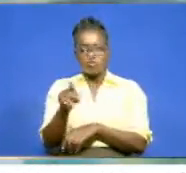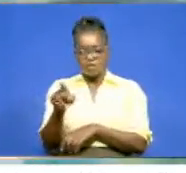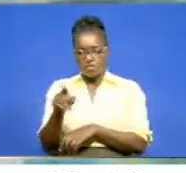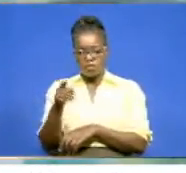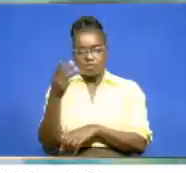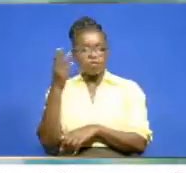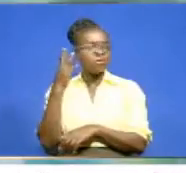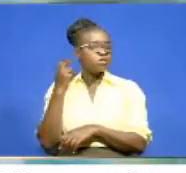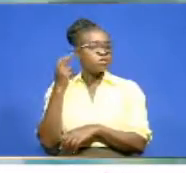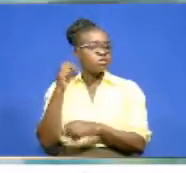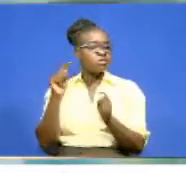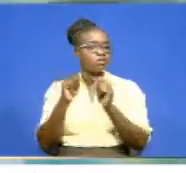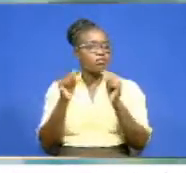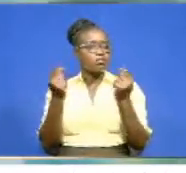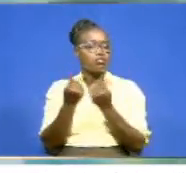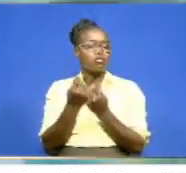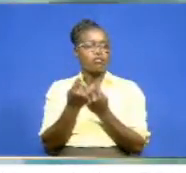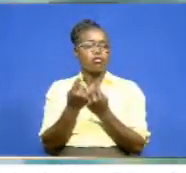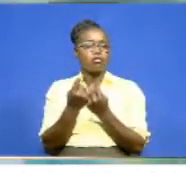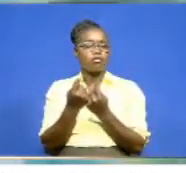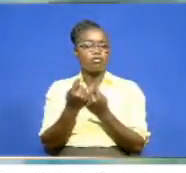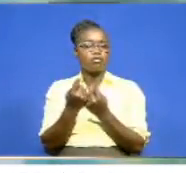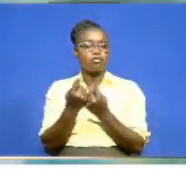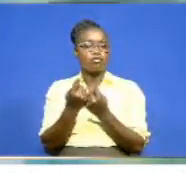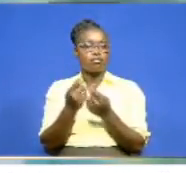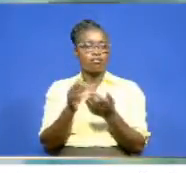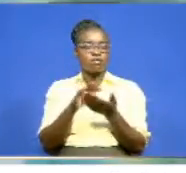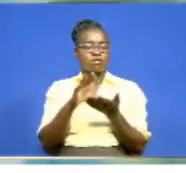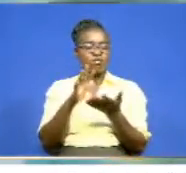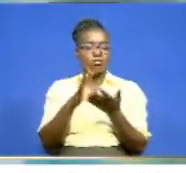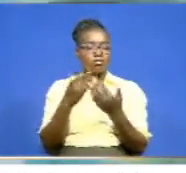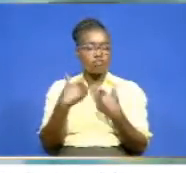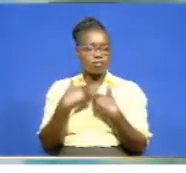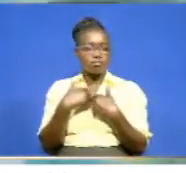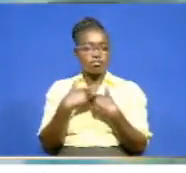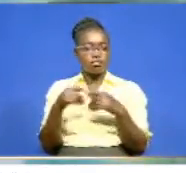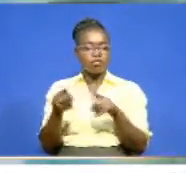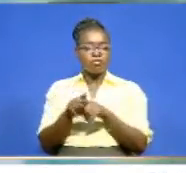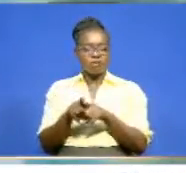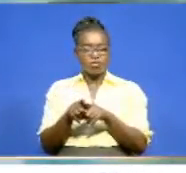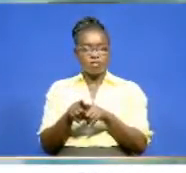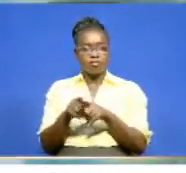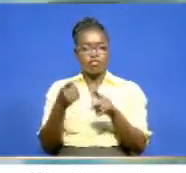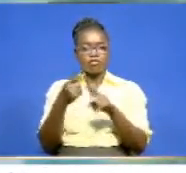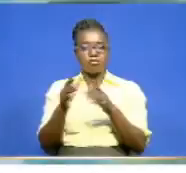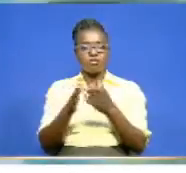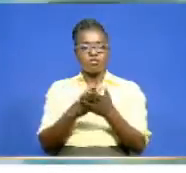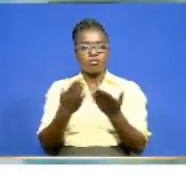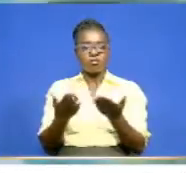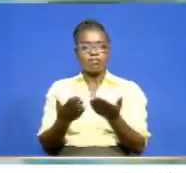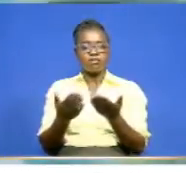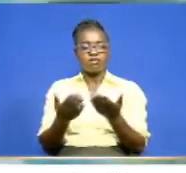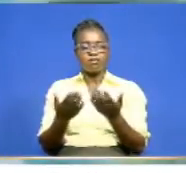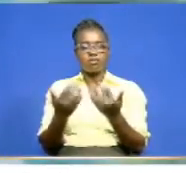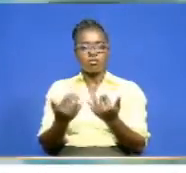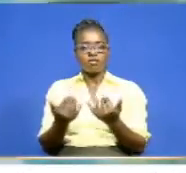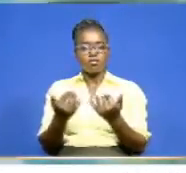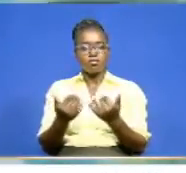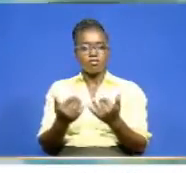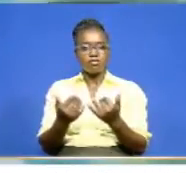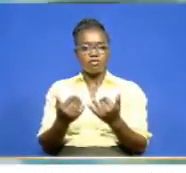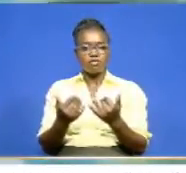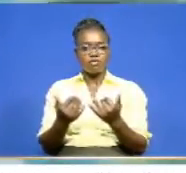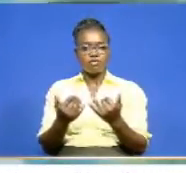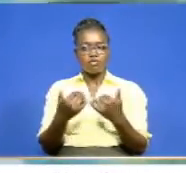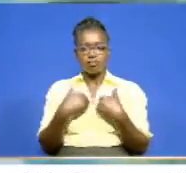know, the team that, you know, brought us the glory. We have a long way to go still, but it is something, and at this point, we are going to take it.